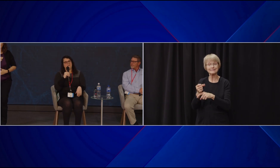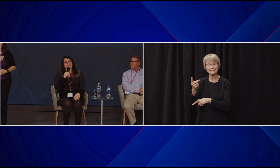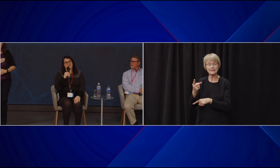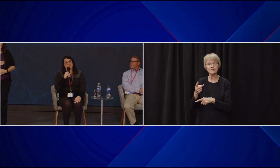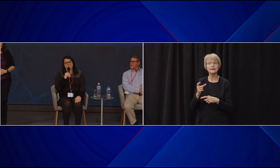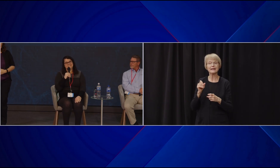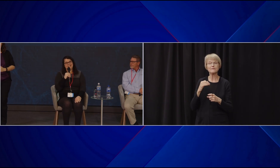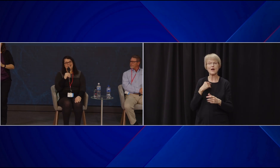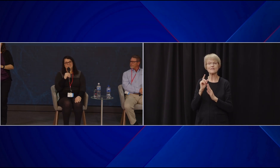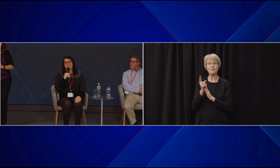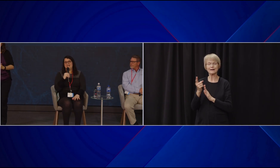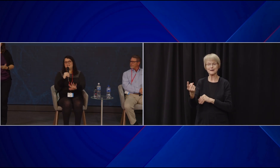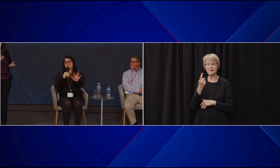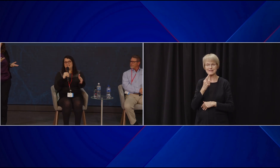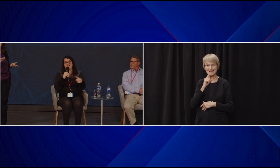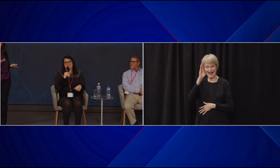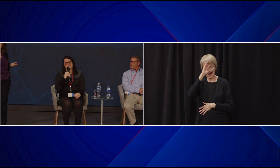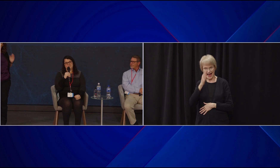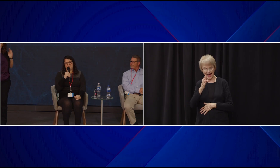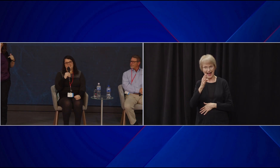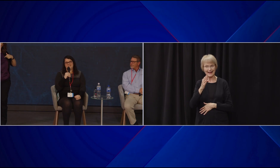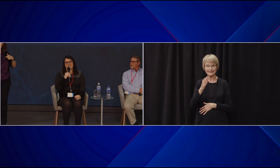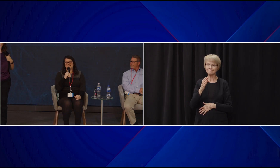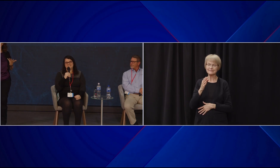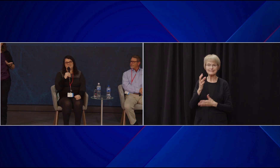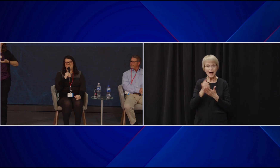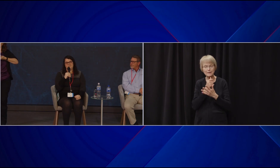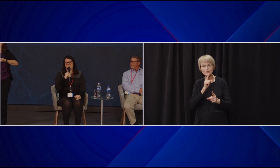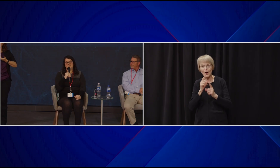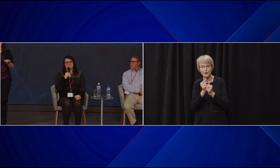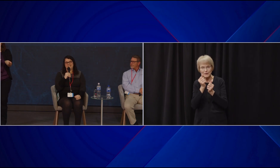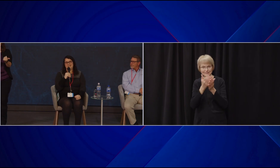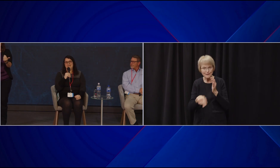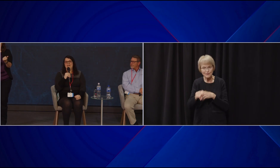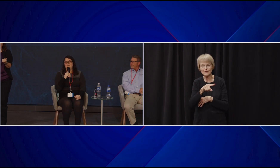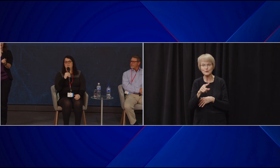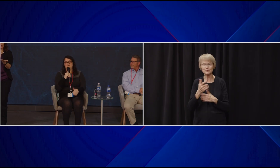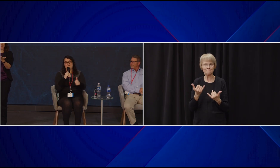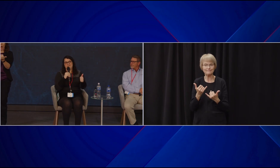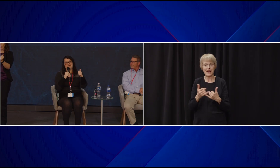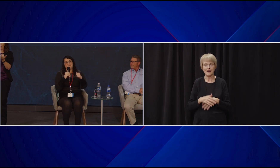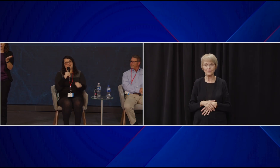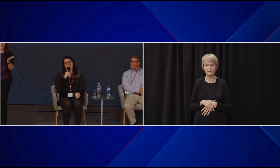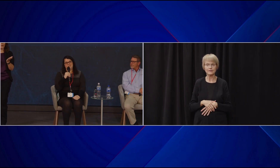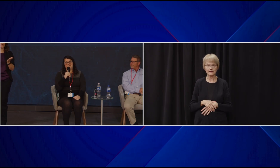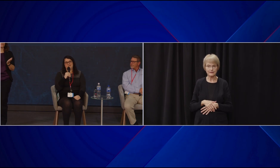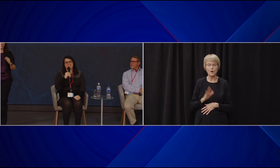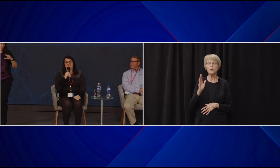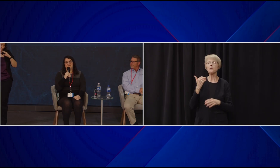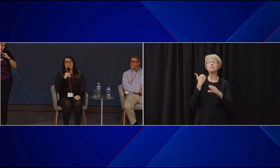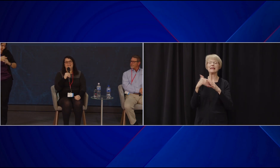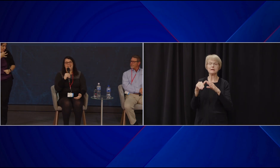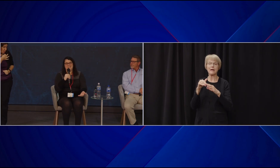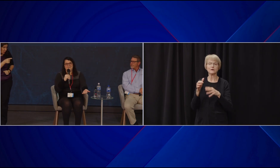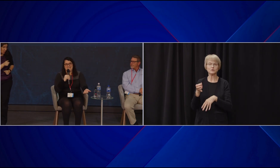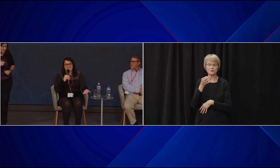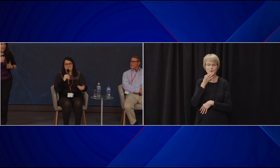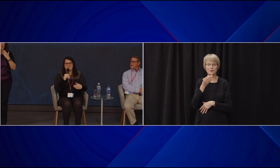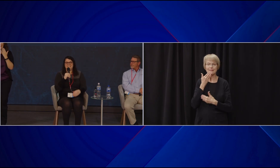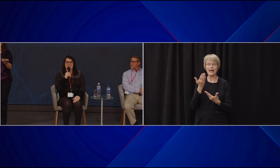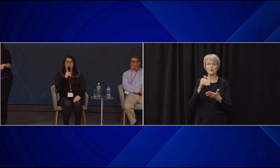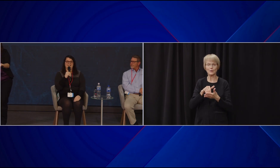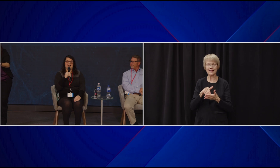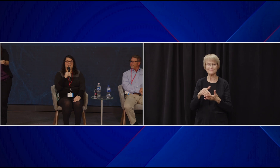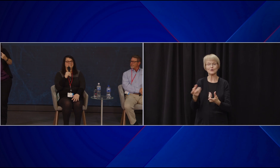a moment, come up and say hi to me. I'd love to get the opportunity to talk to some of you in person. We'll be following up with email very soon. Thank you again